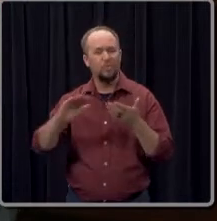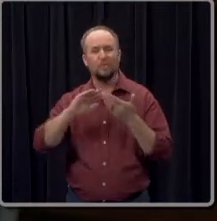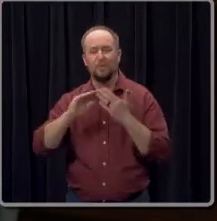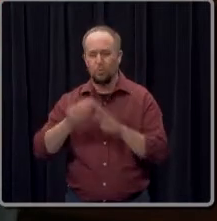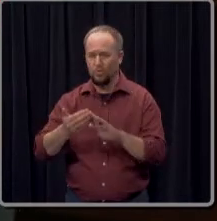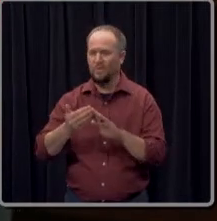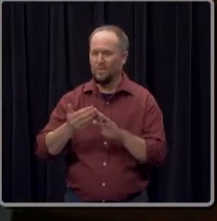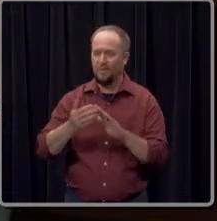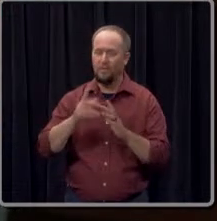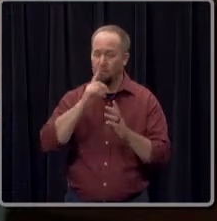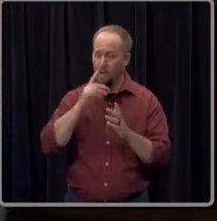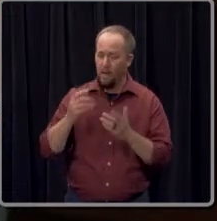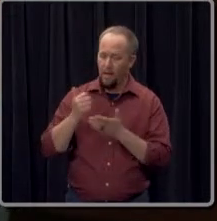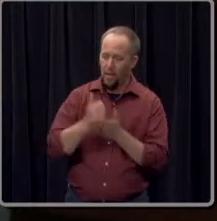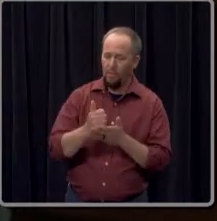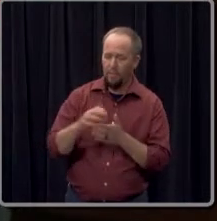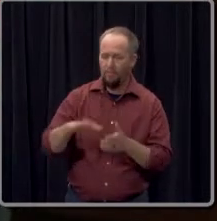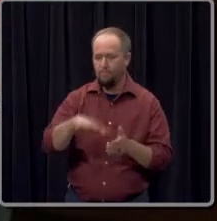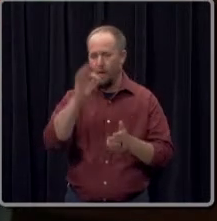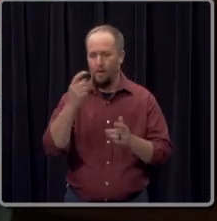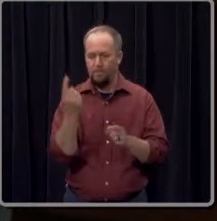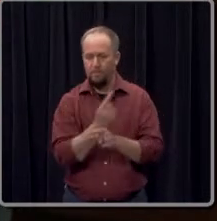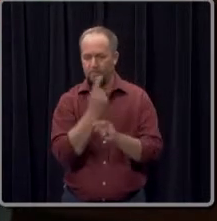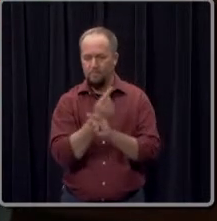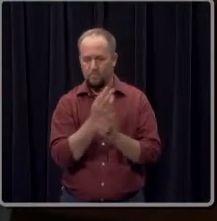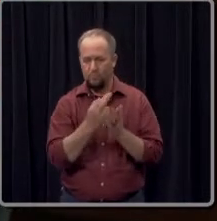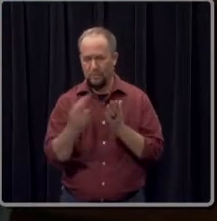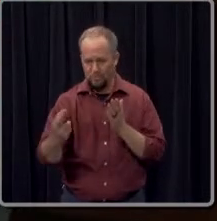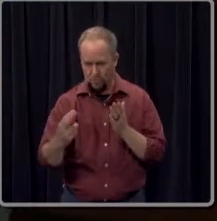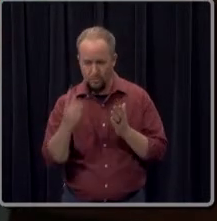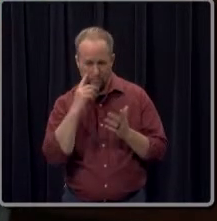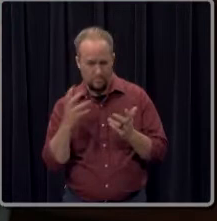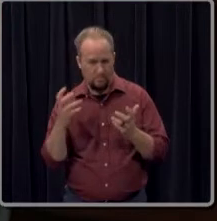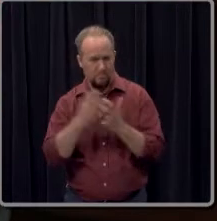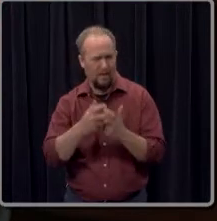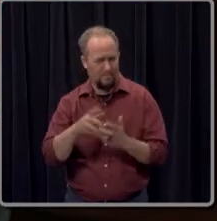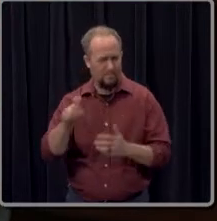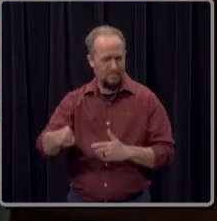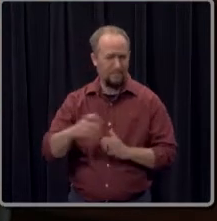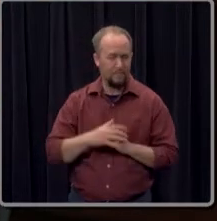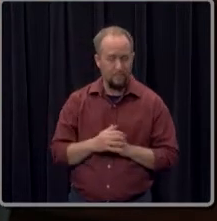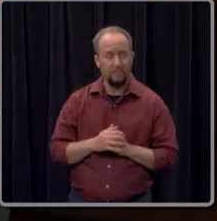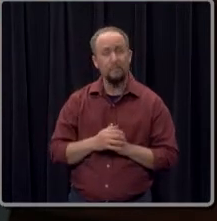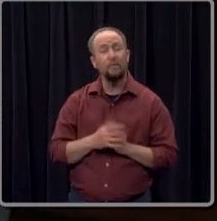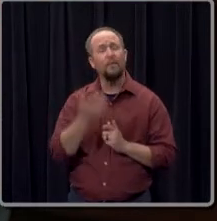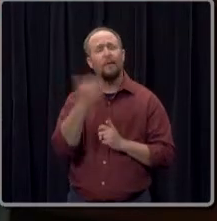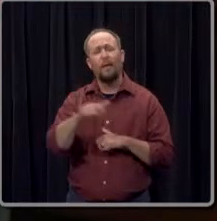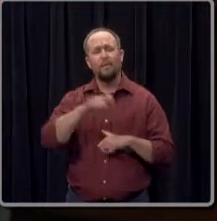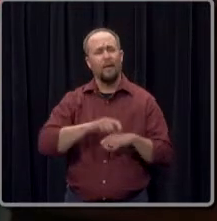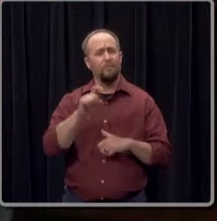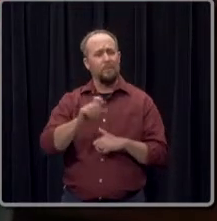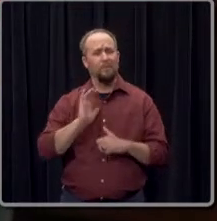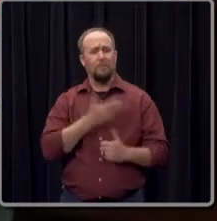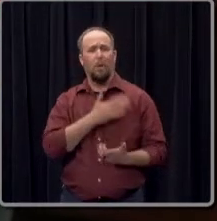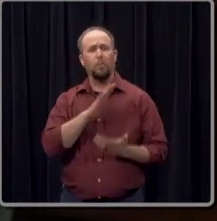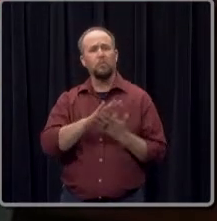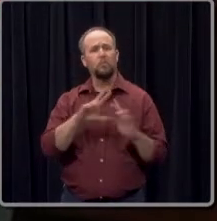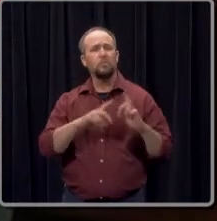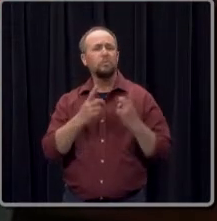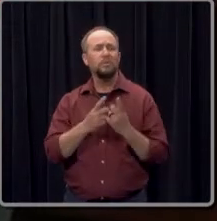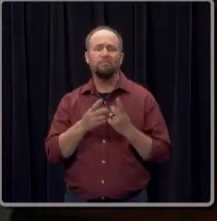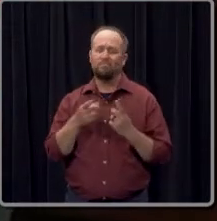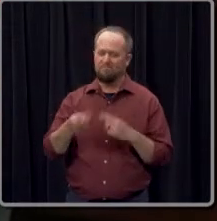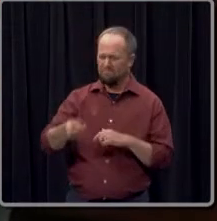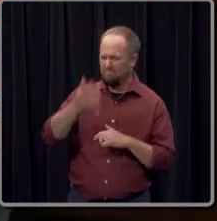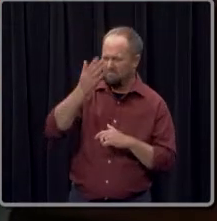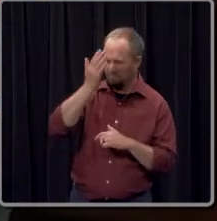incredible resources we have right here in Olathe during their times of greatest need. Anytime there's a need in our schools, Heather knows how to